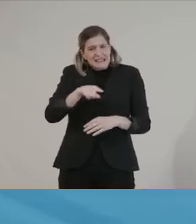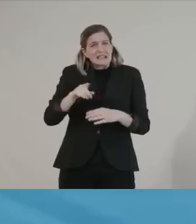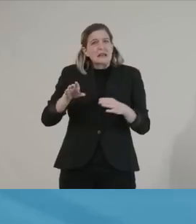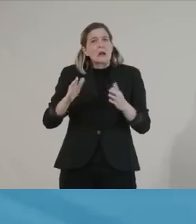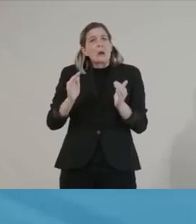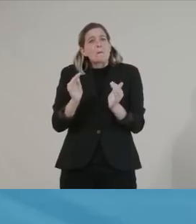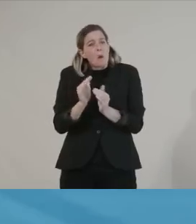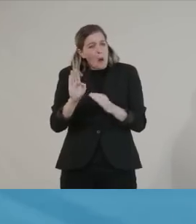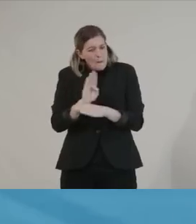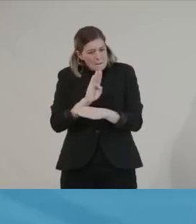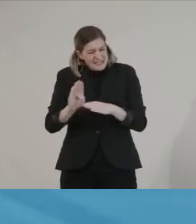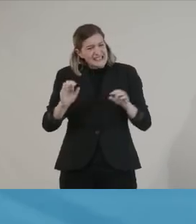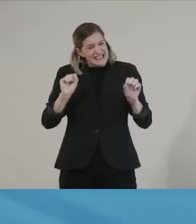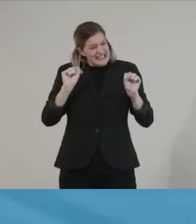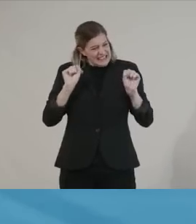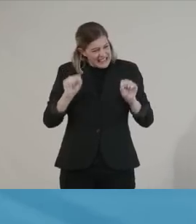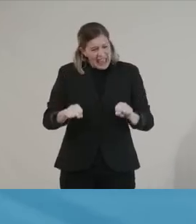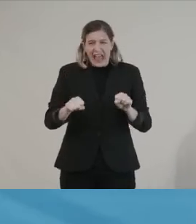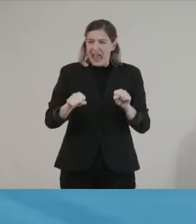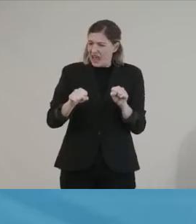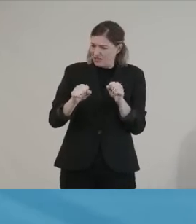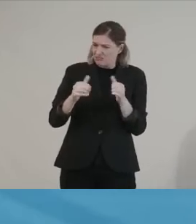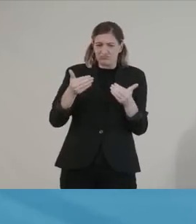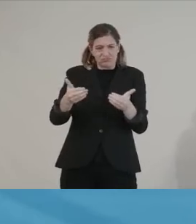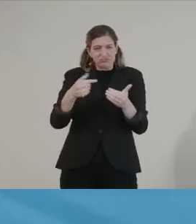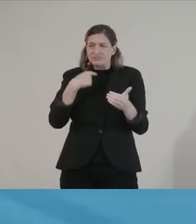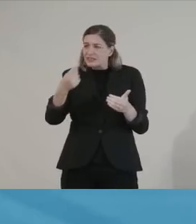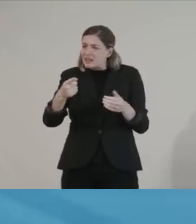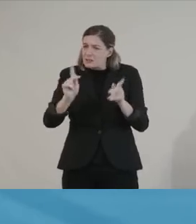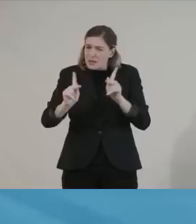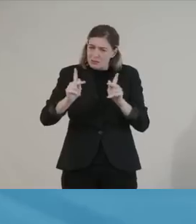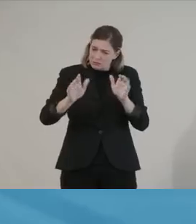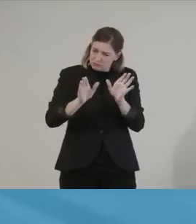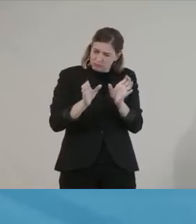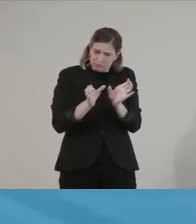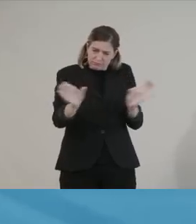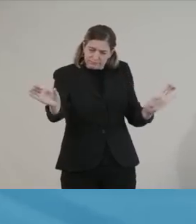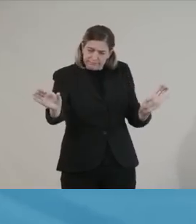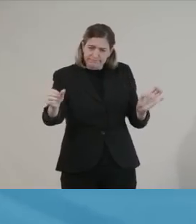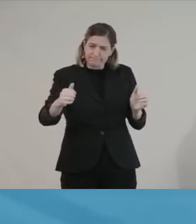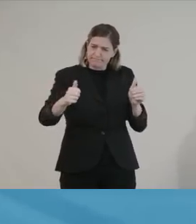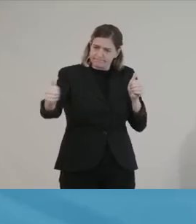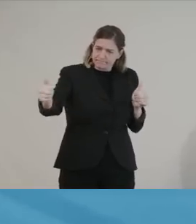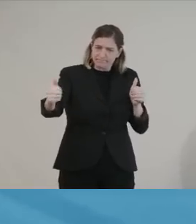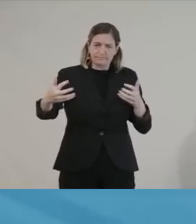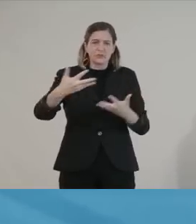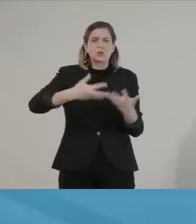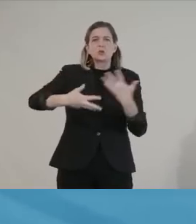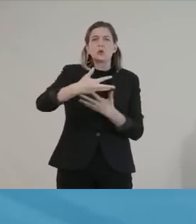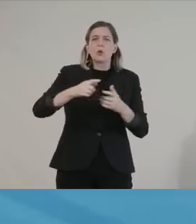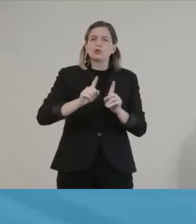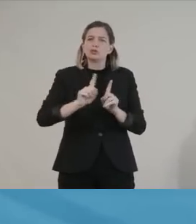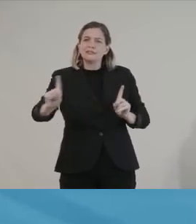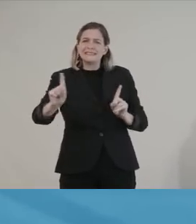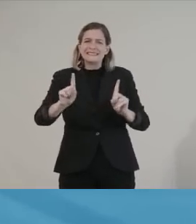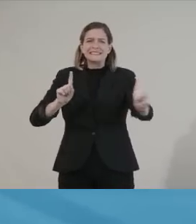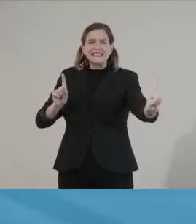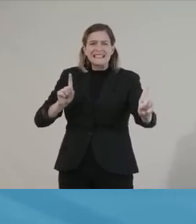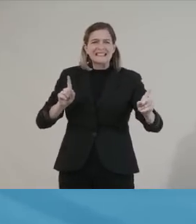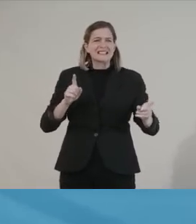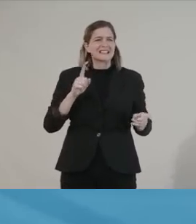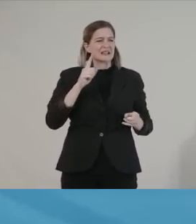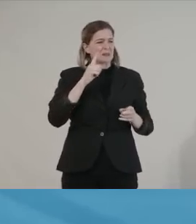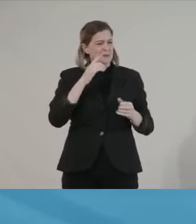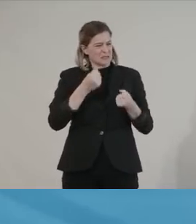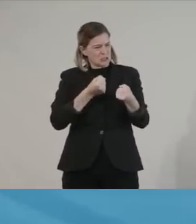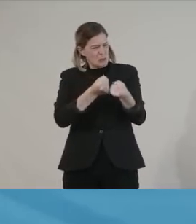distancing? They shouldn't have to play games like the jewelry shop owner in Winslow, not bringing 4 rolls of paper towels. When are you going to do something? Well,